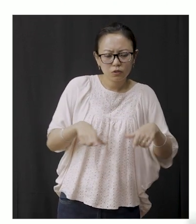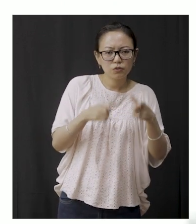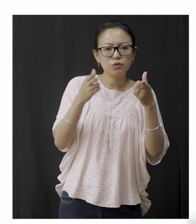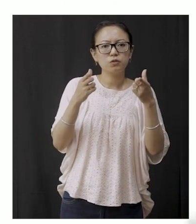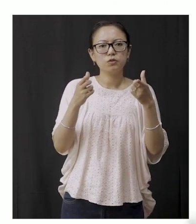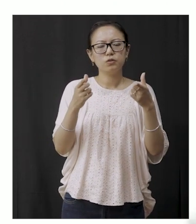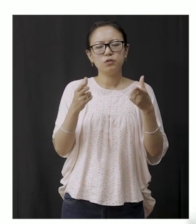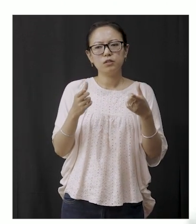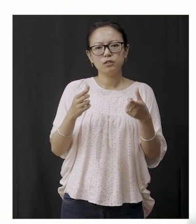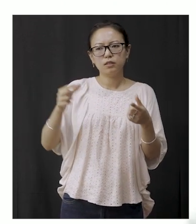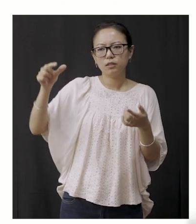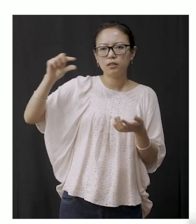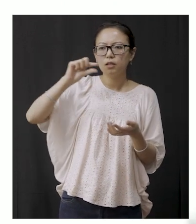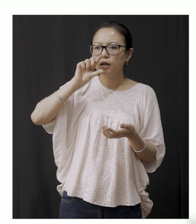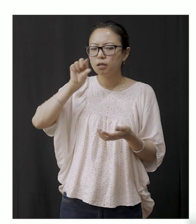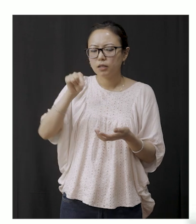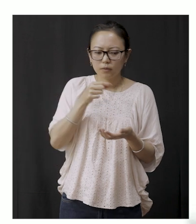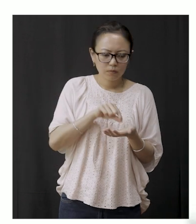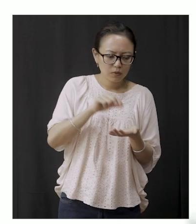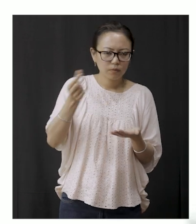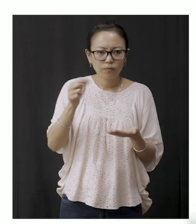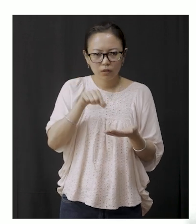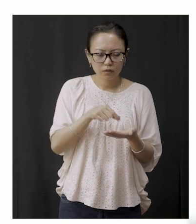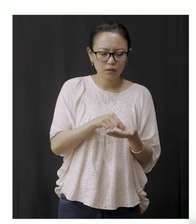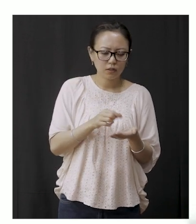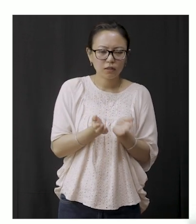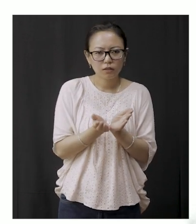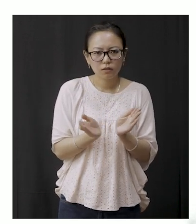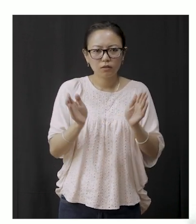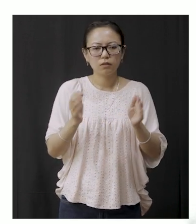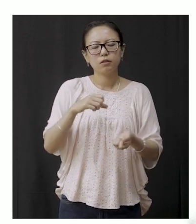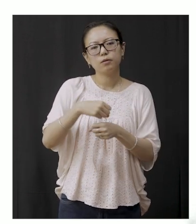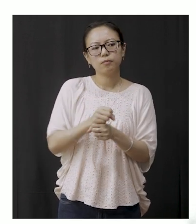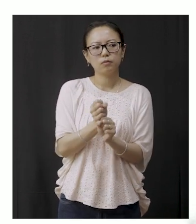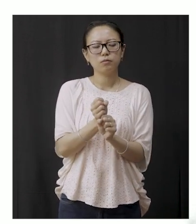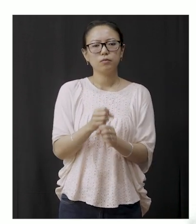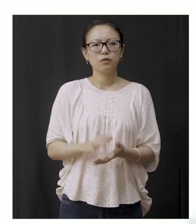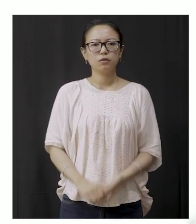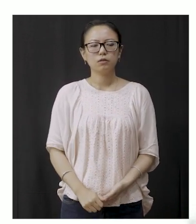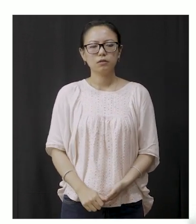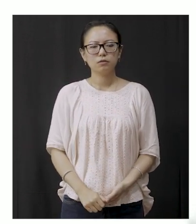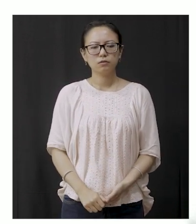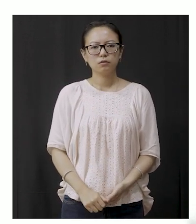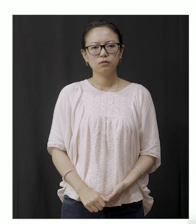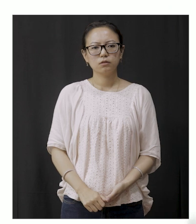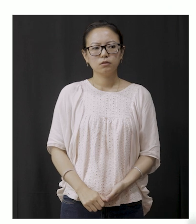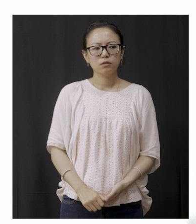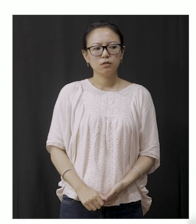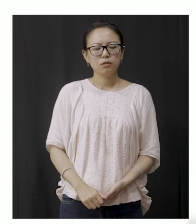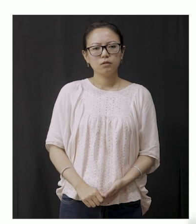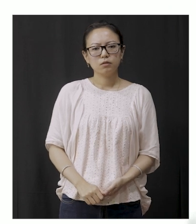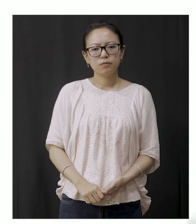shape and build a nest, right? So safe in a nest means once they build their